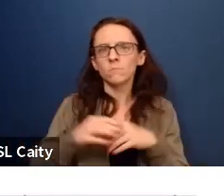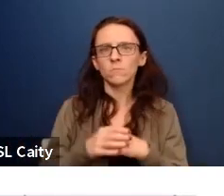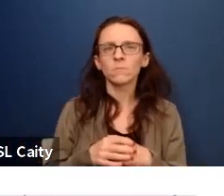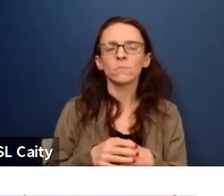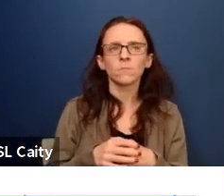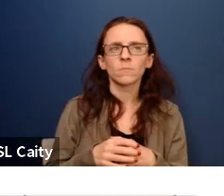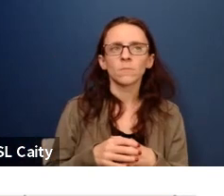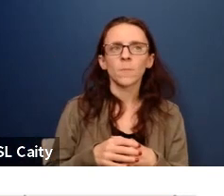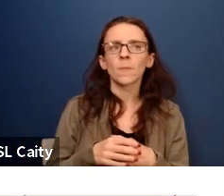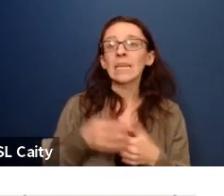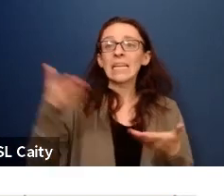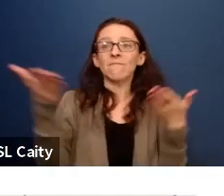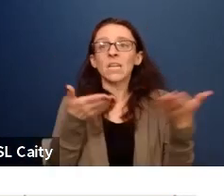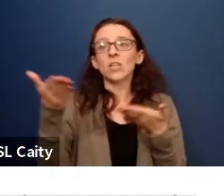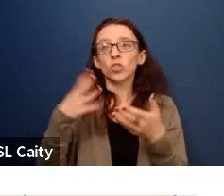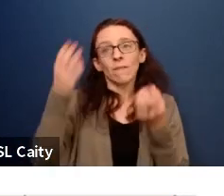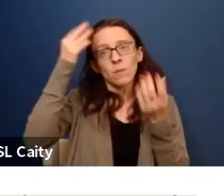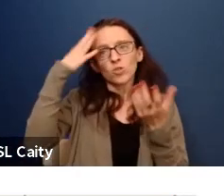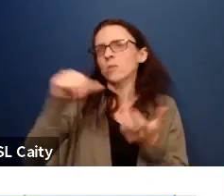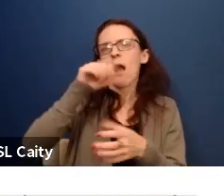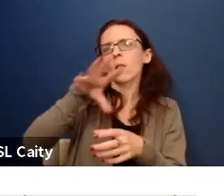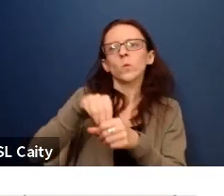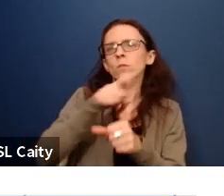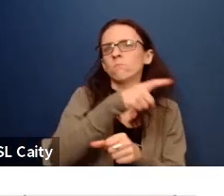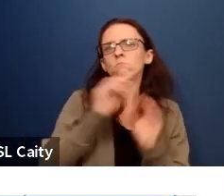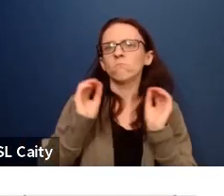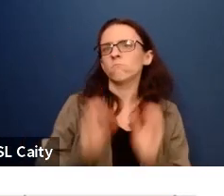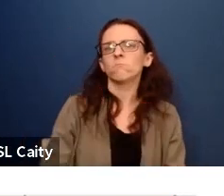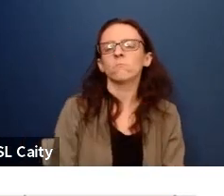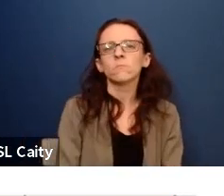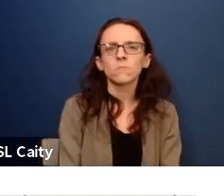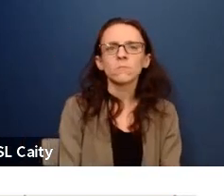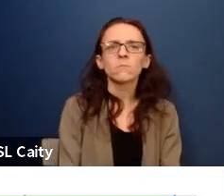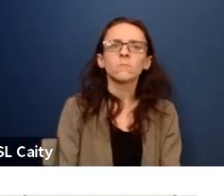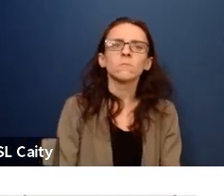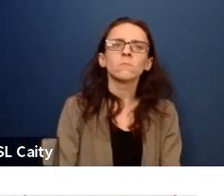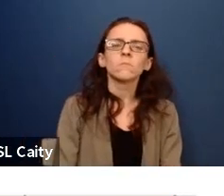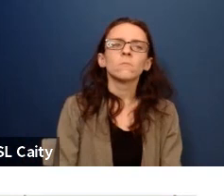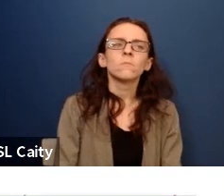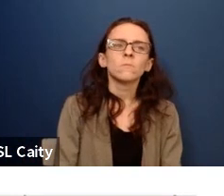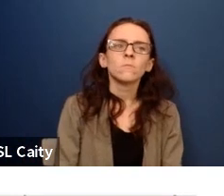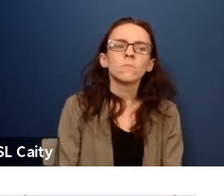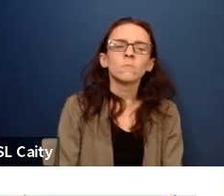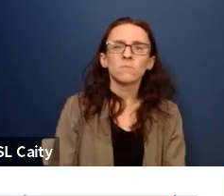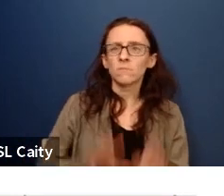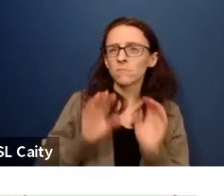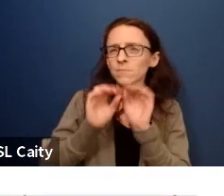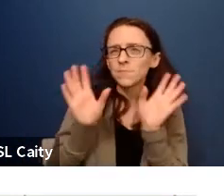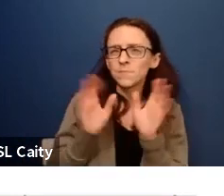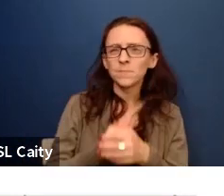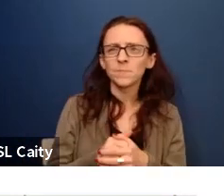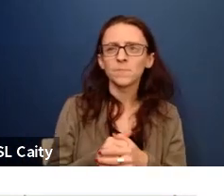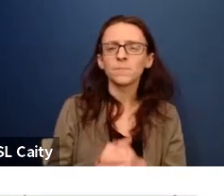Invitations are not displayed here at all. Does that make sense?